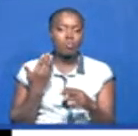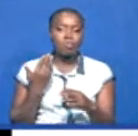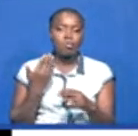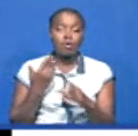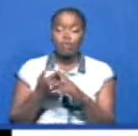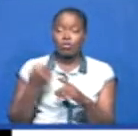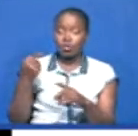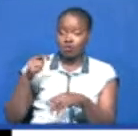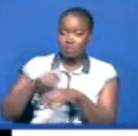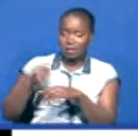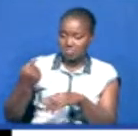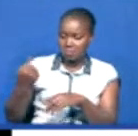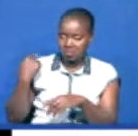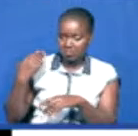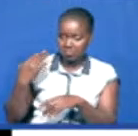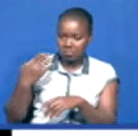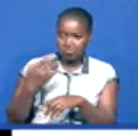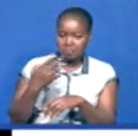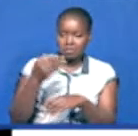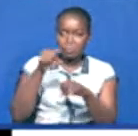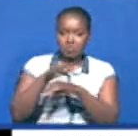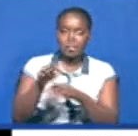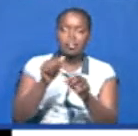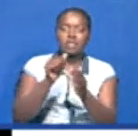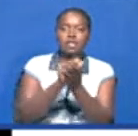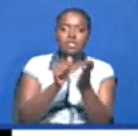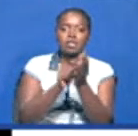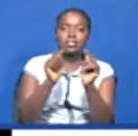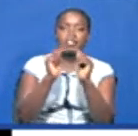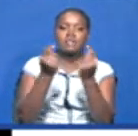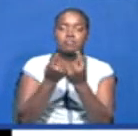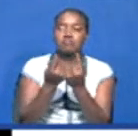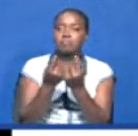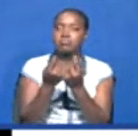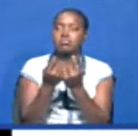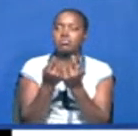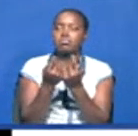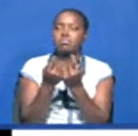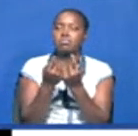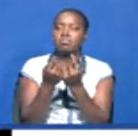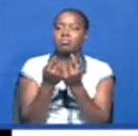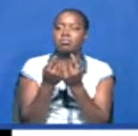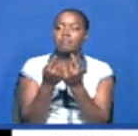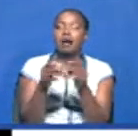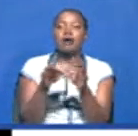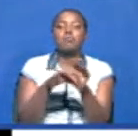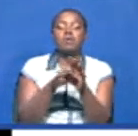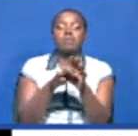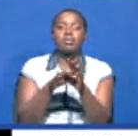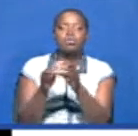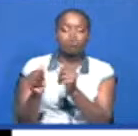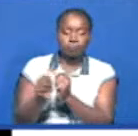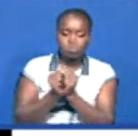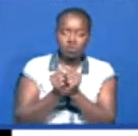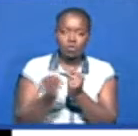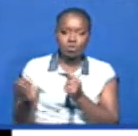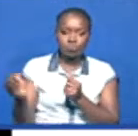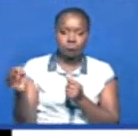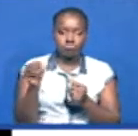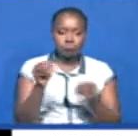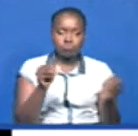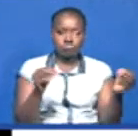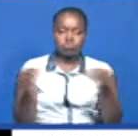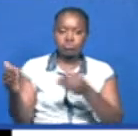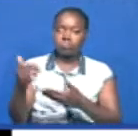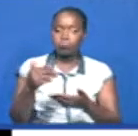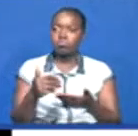time, the multi-agency teams, the multi-agency team, whose members were put together, have indeed